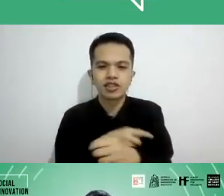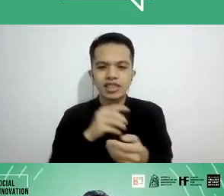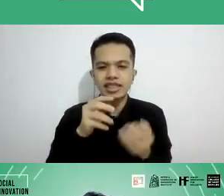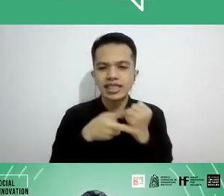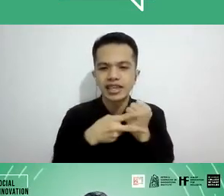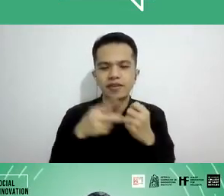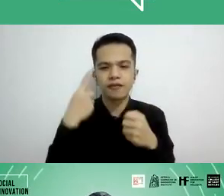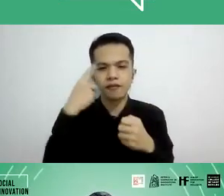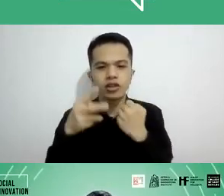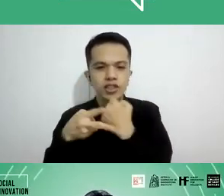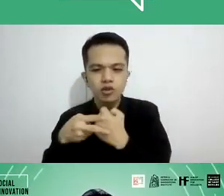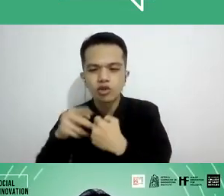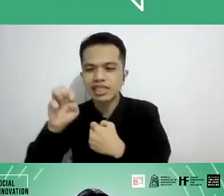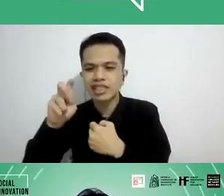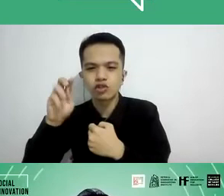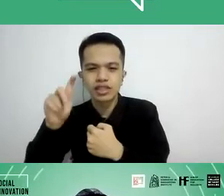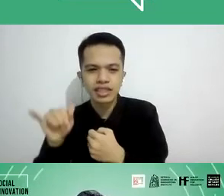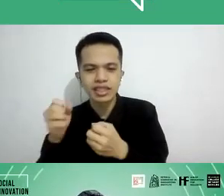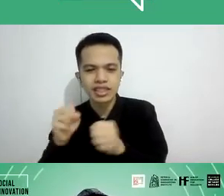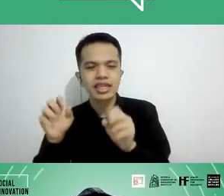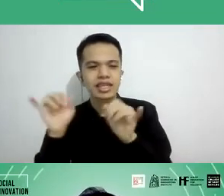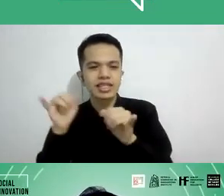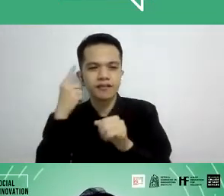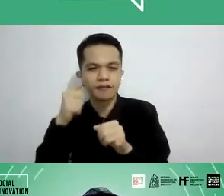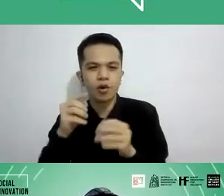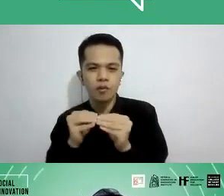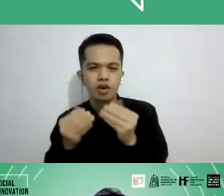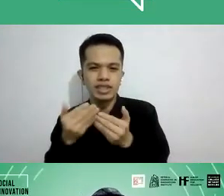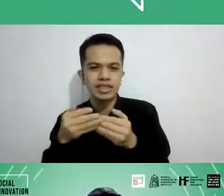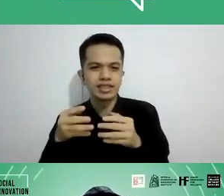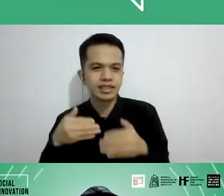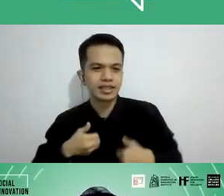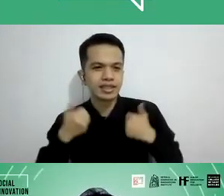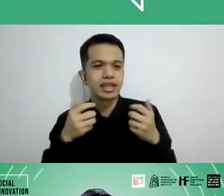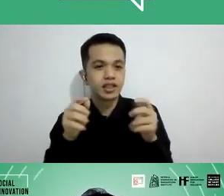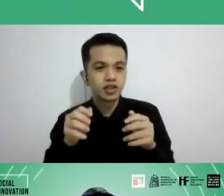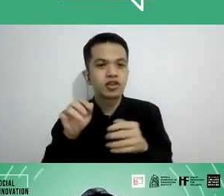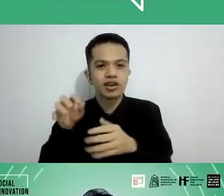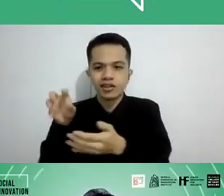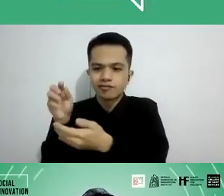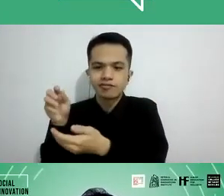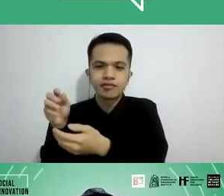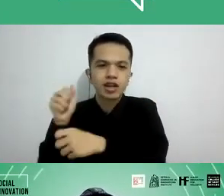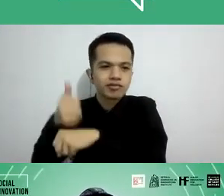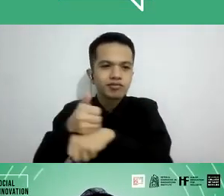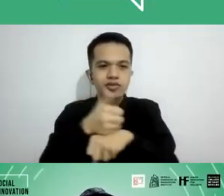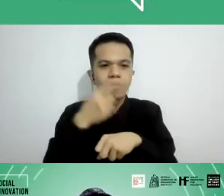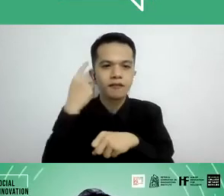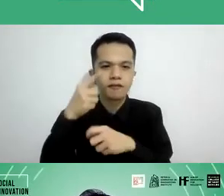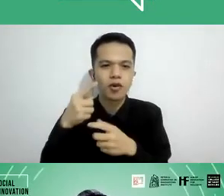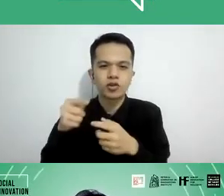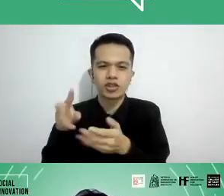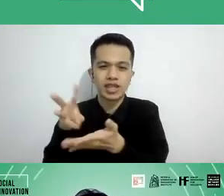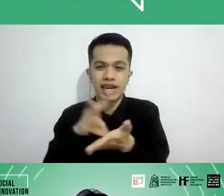as well as for convenience. And they combined this concept to create these super blocks, which were pedestrian-only areas